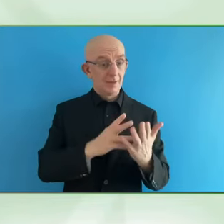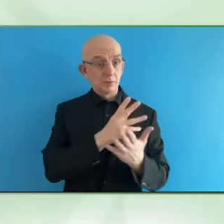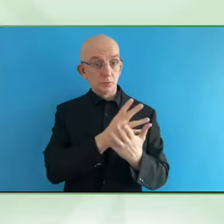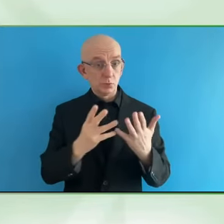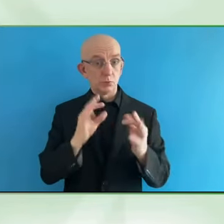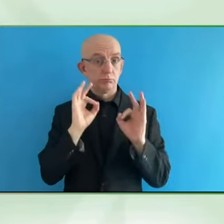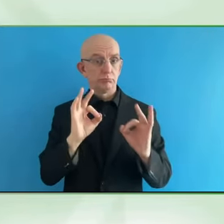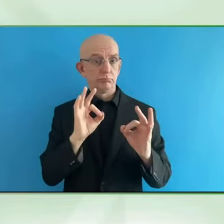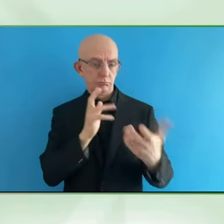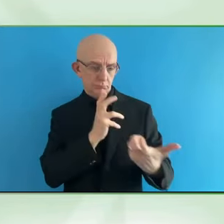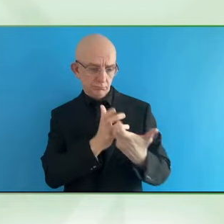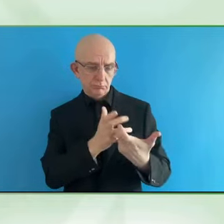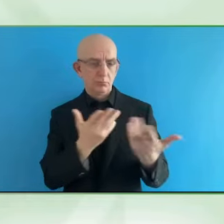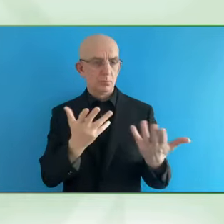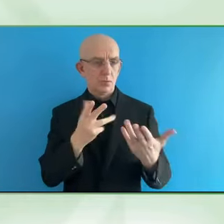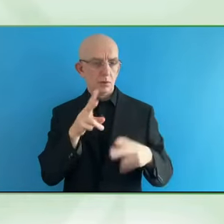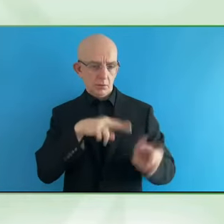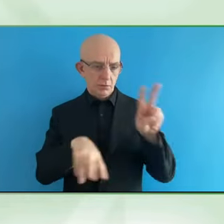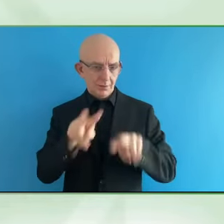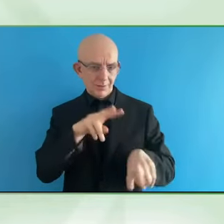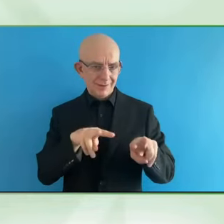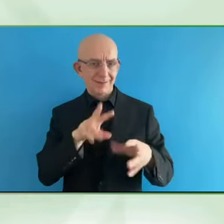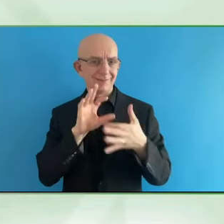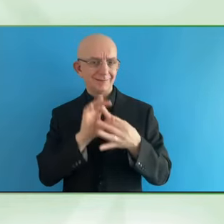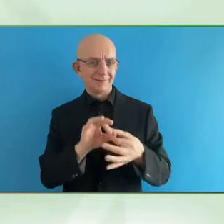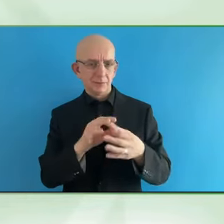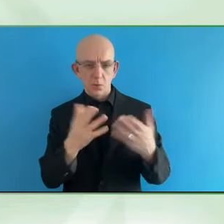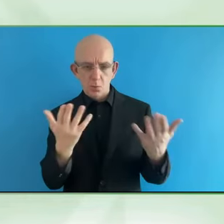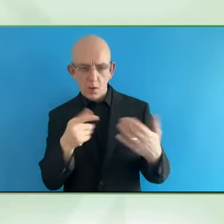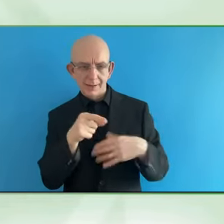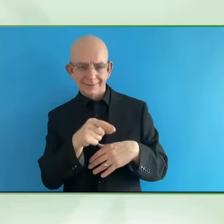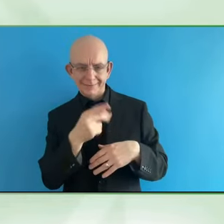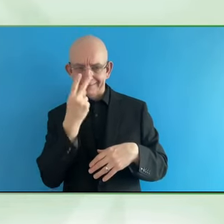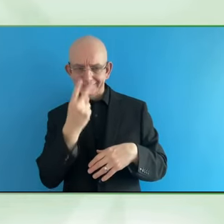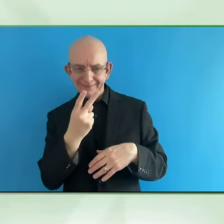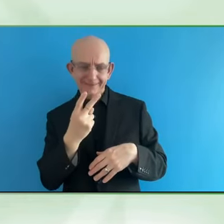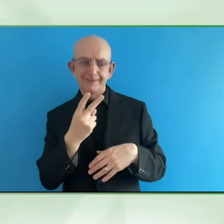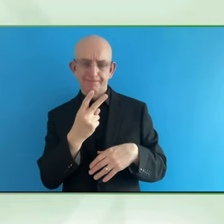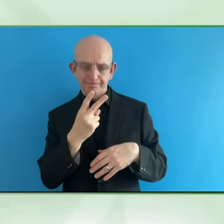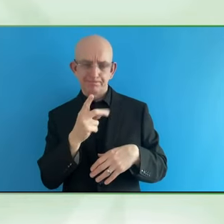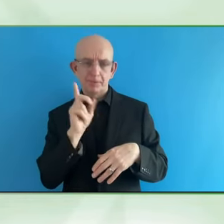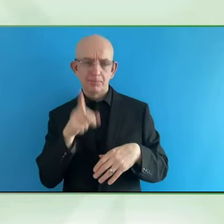Now we list the main objectives of the new decree.